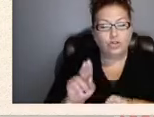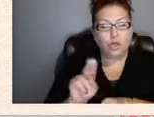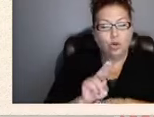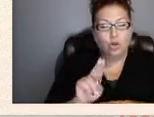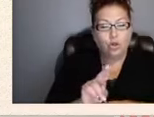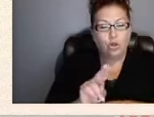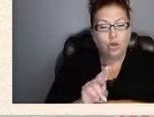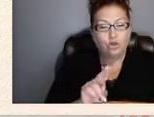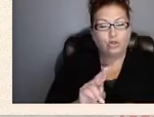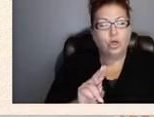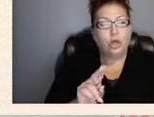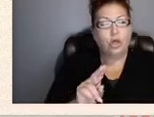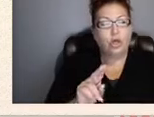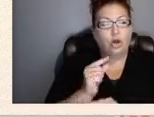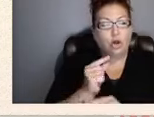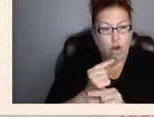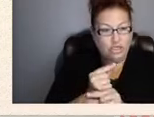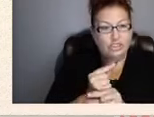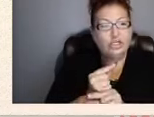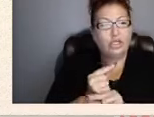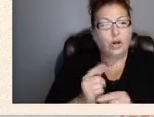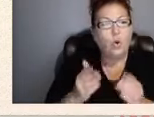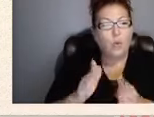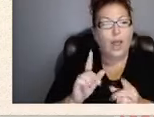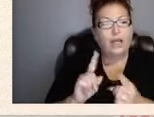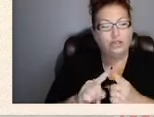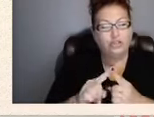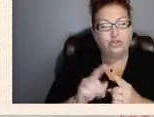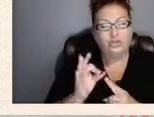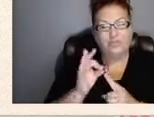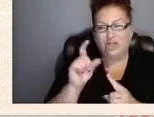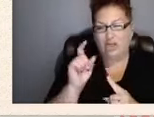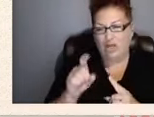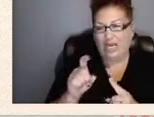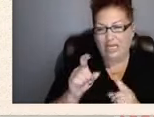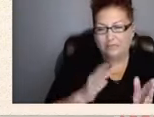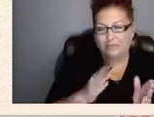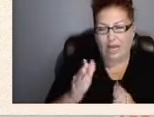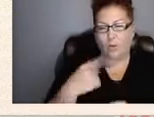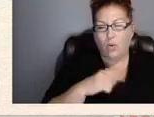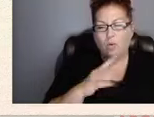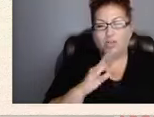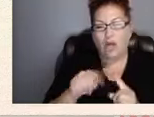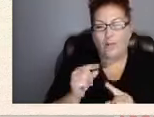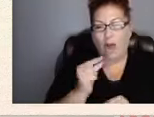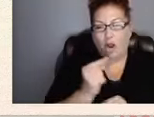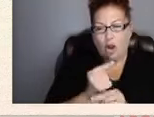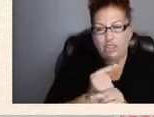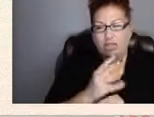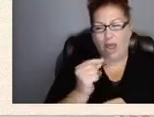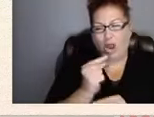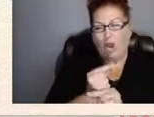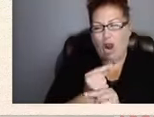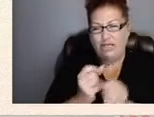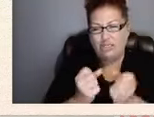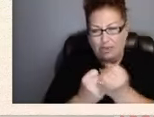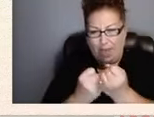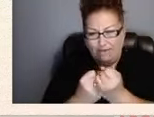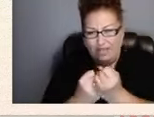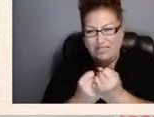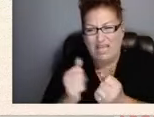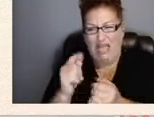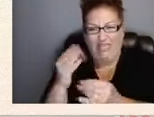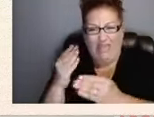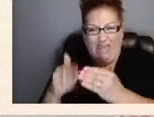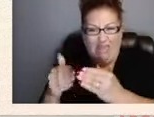a means to special needs planning. We're going to talk about guardianship and guardian advocacy at the end of the presentation. We can also